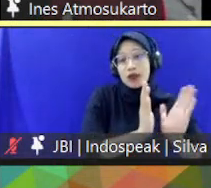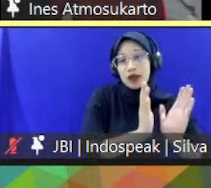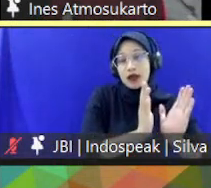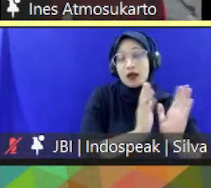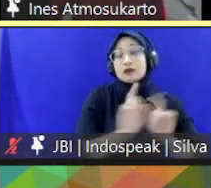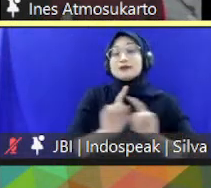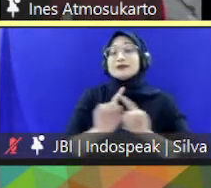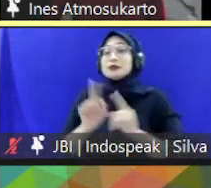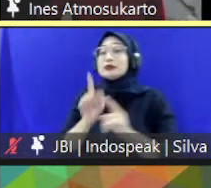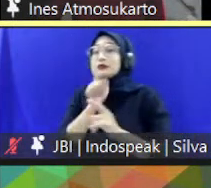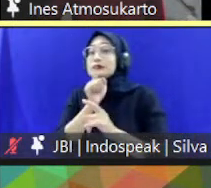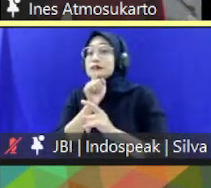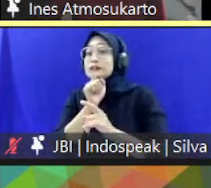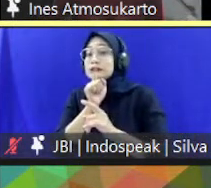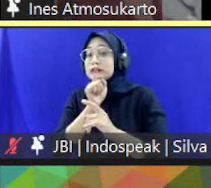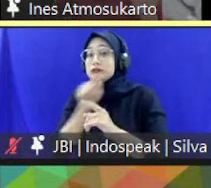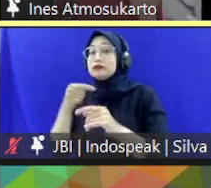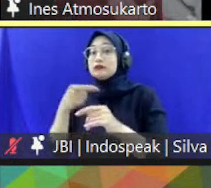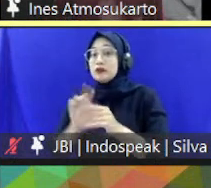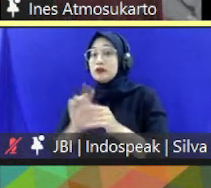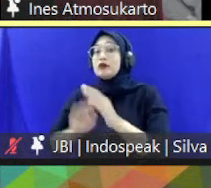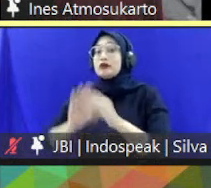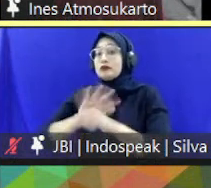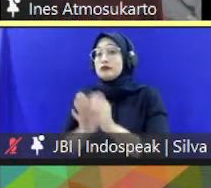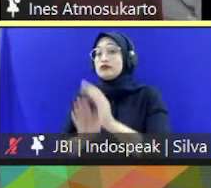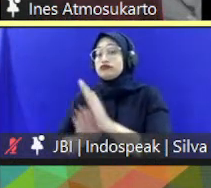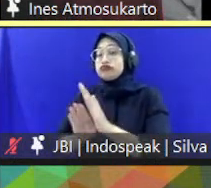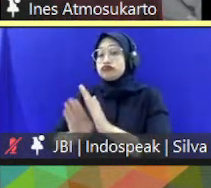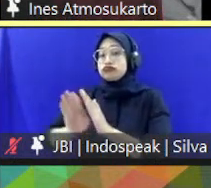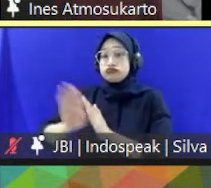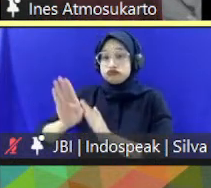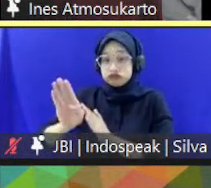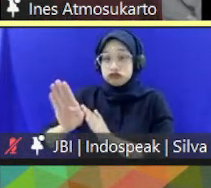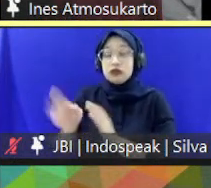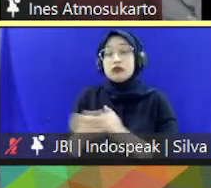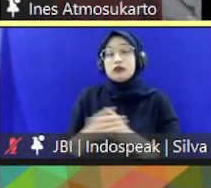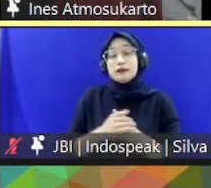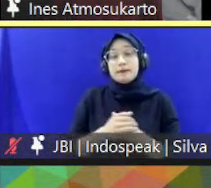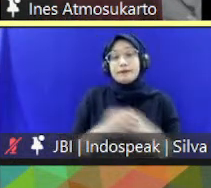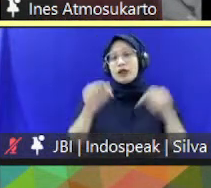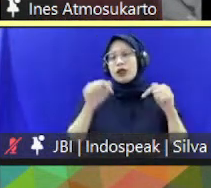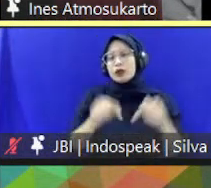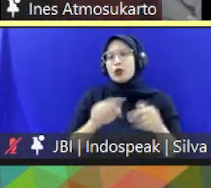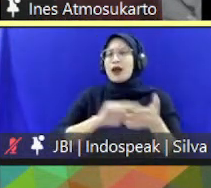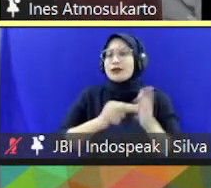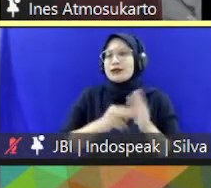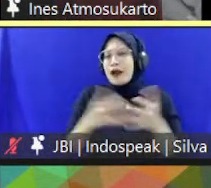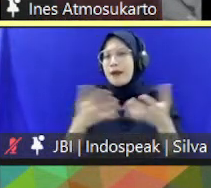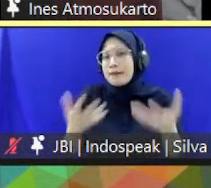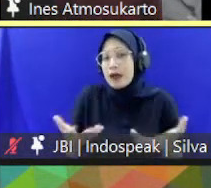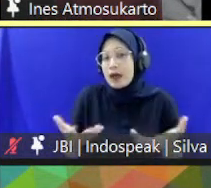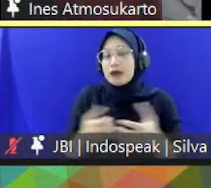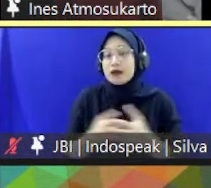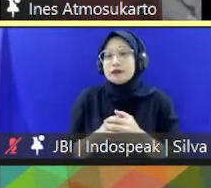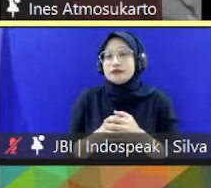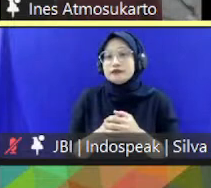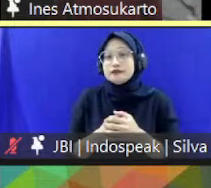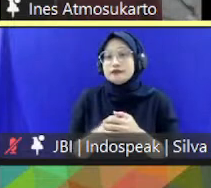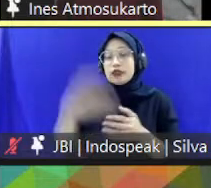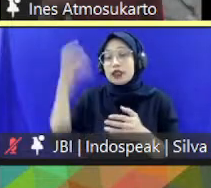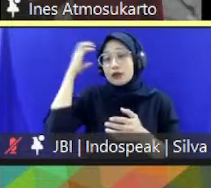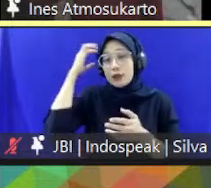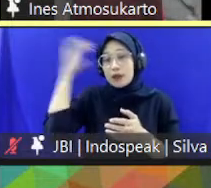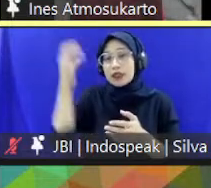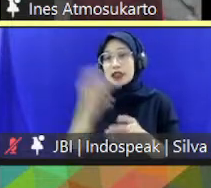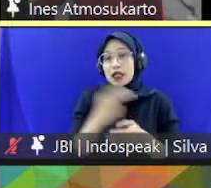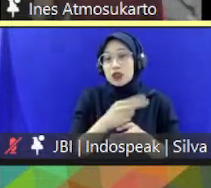still hovering up there. So I think that this is a reminder to the government, as the Indonesian government is probably